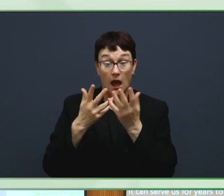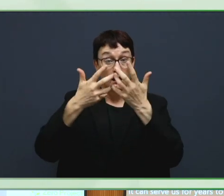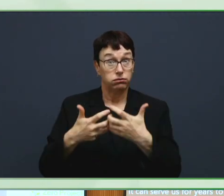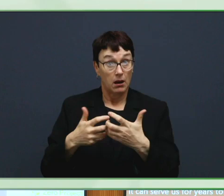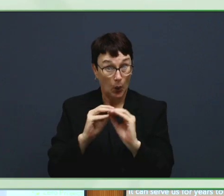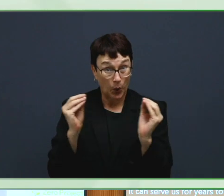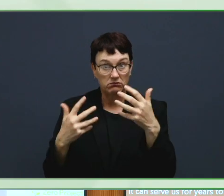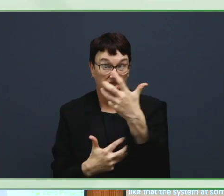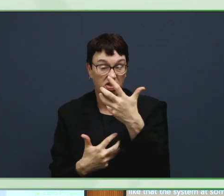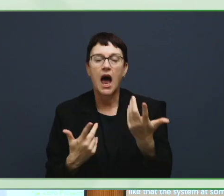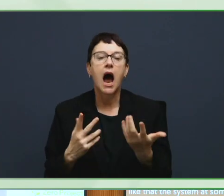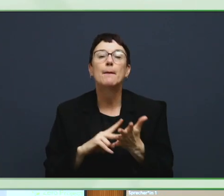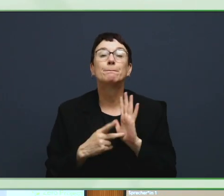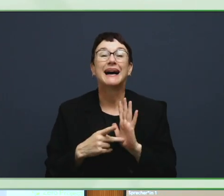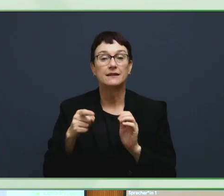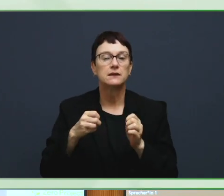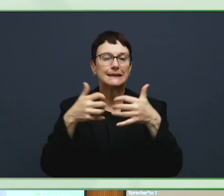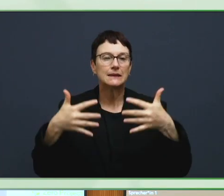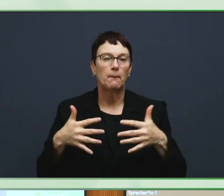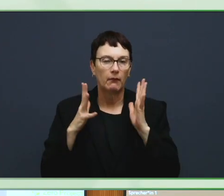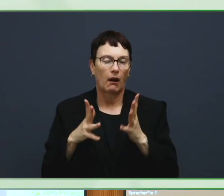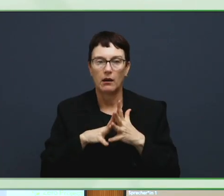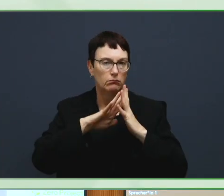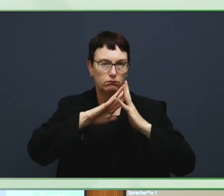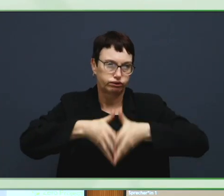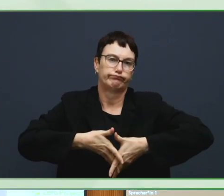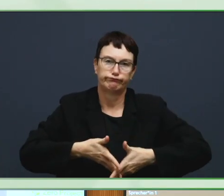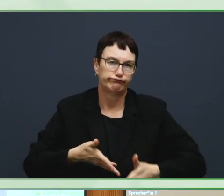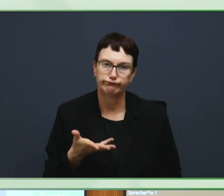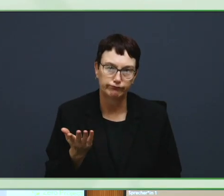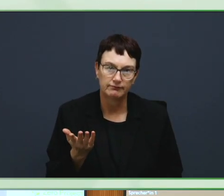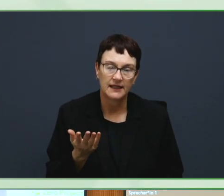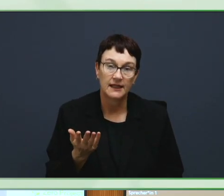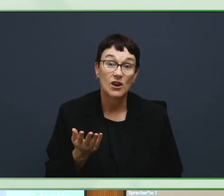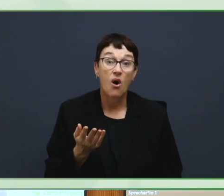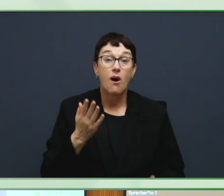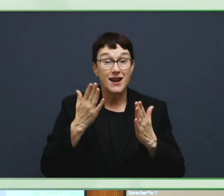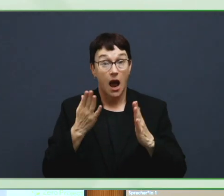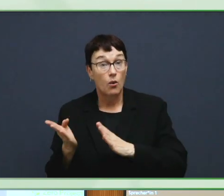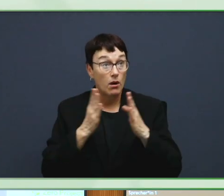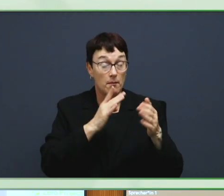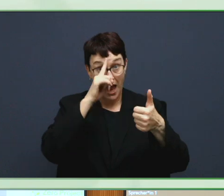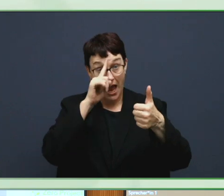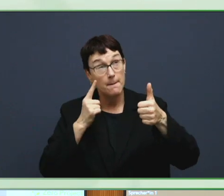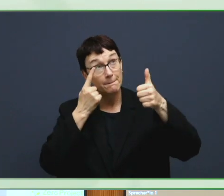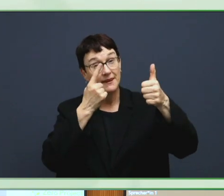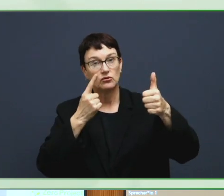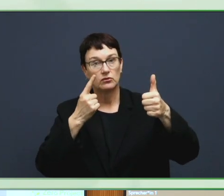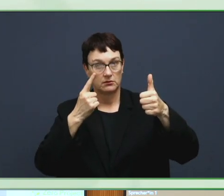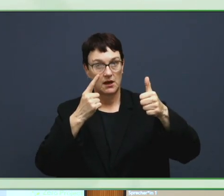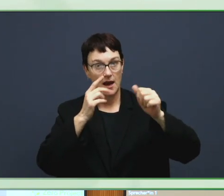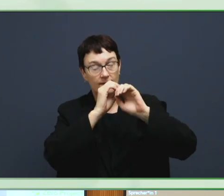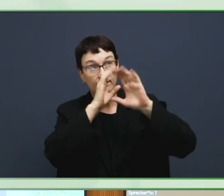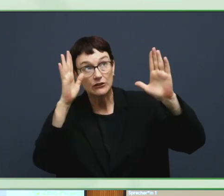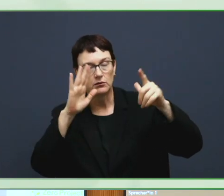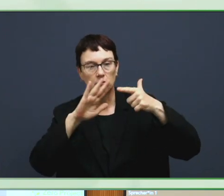having clarity, sorry for going back, on the mission, vision, purpose, and then these other